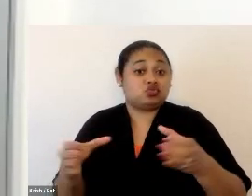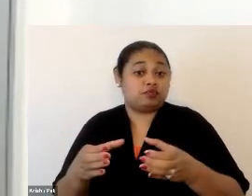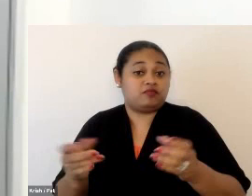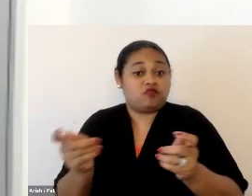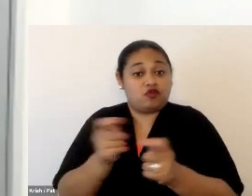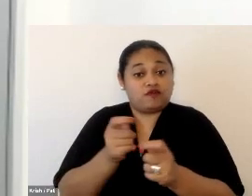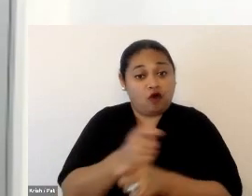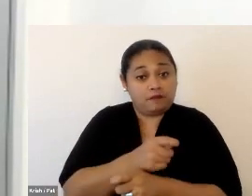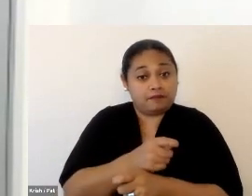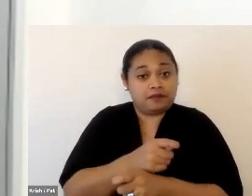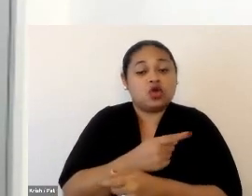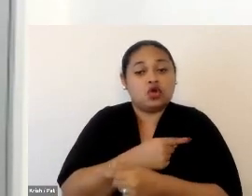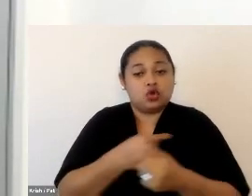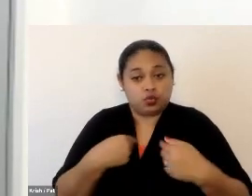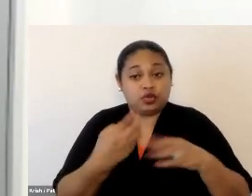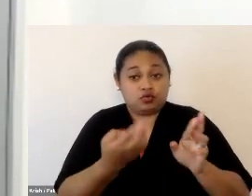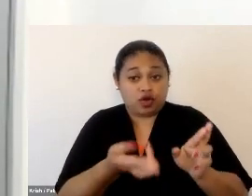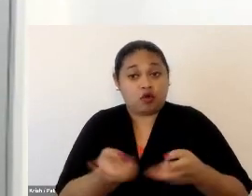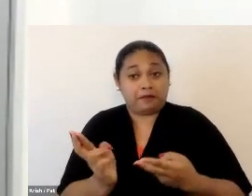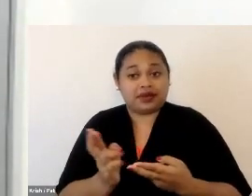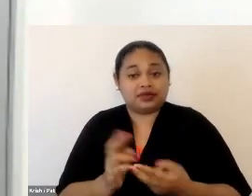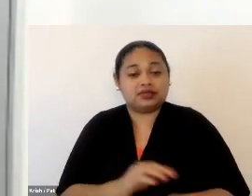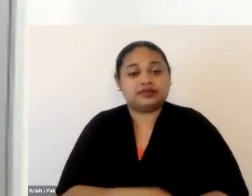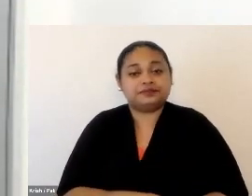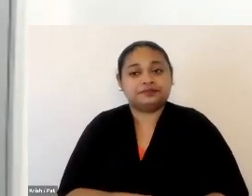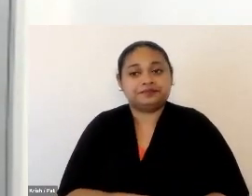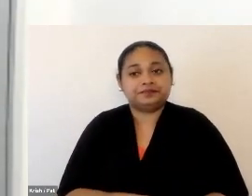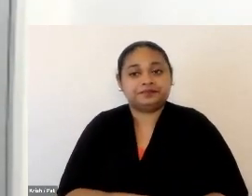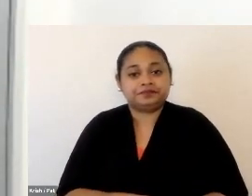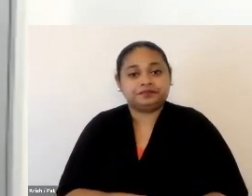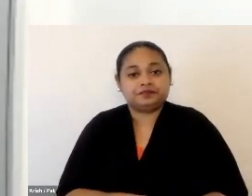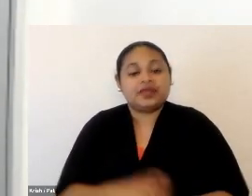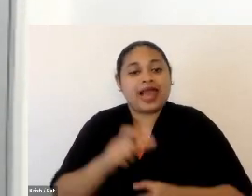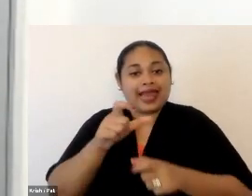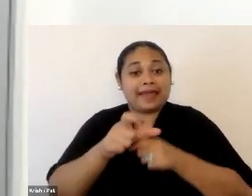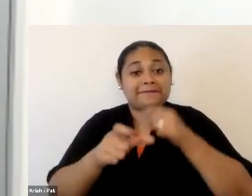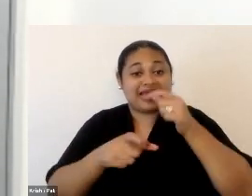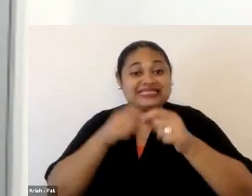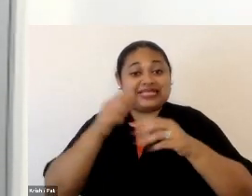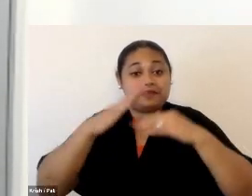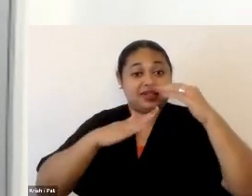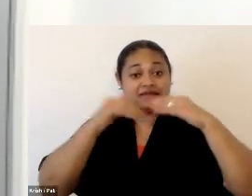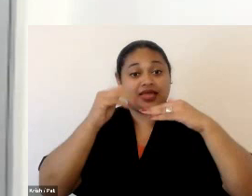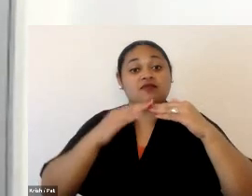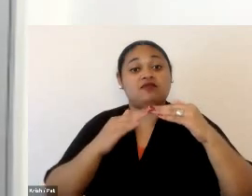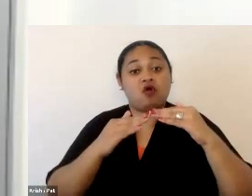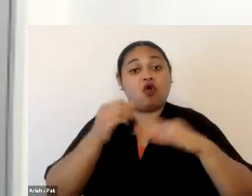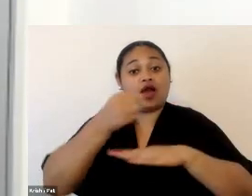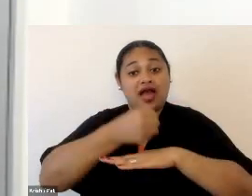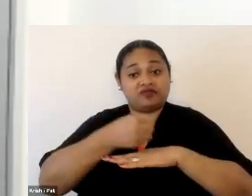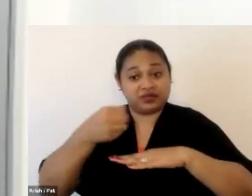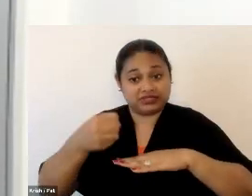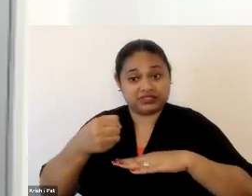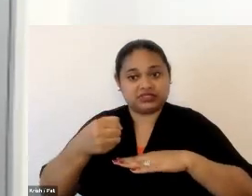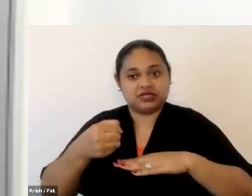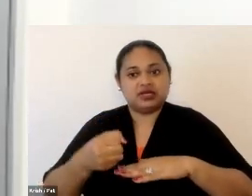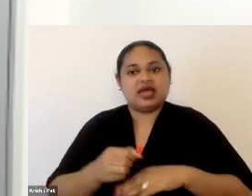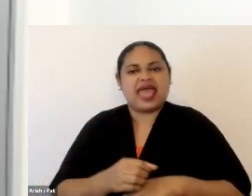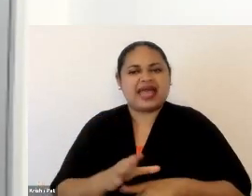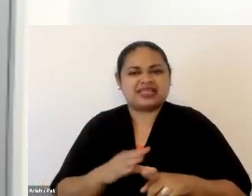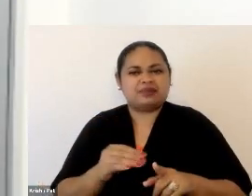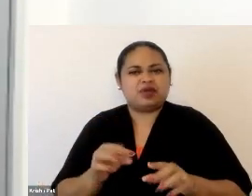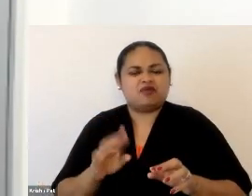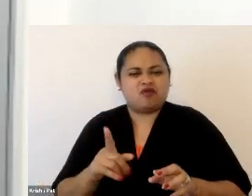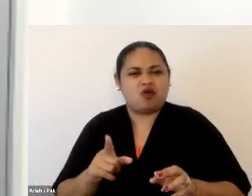we recommend from the Commission is about capacity building for government, for national regulators, and for the